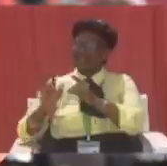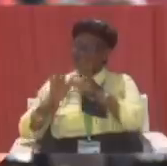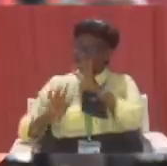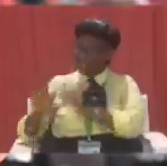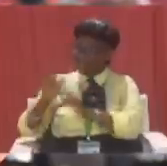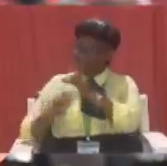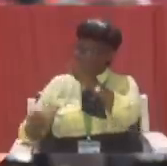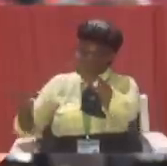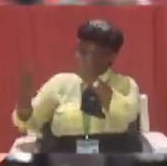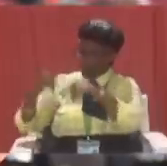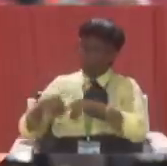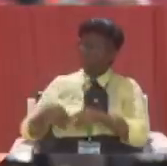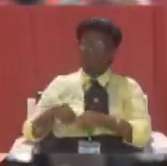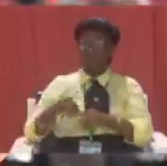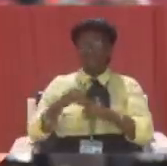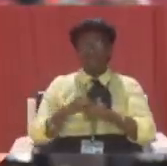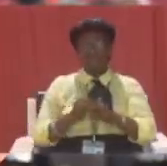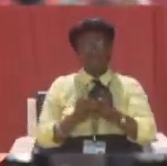through